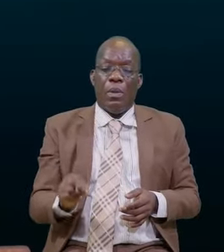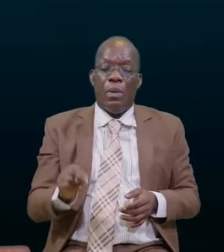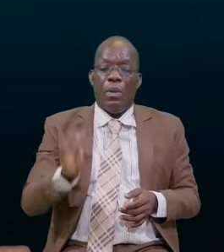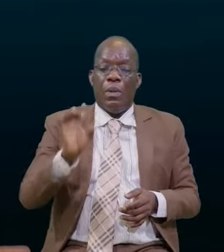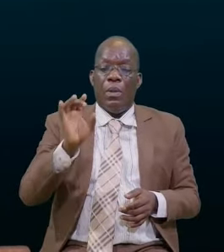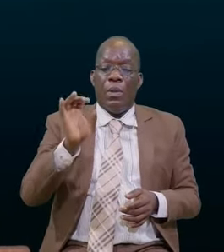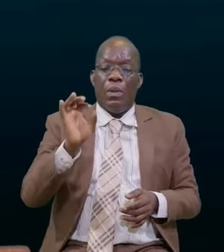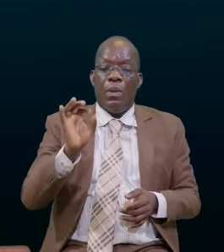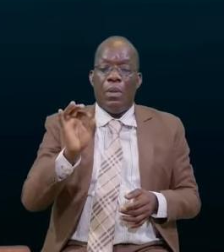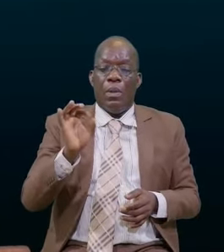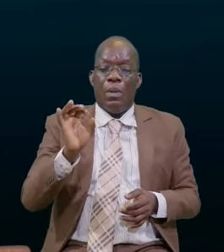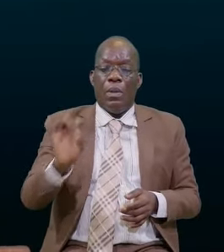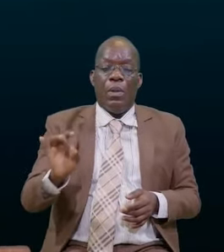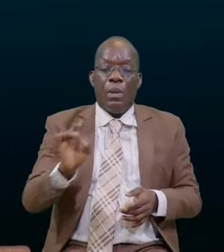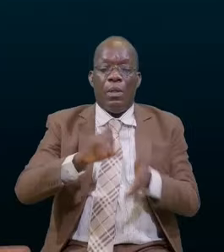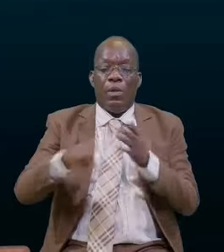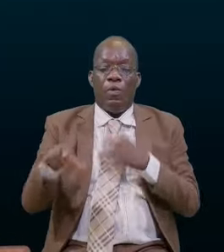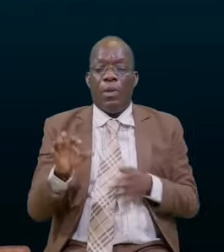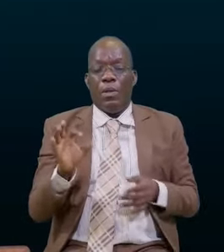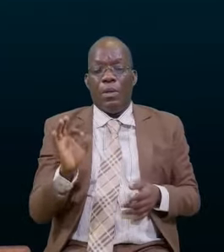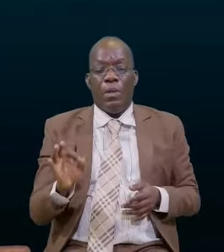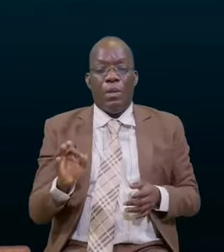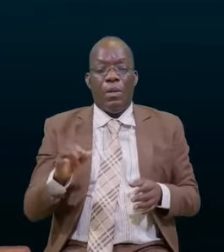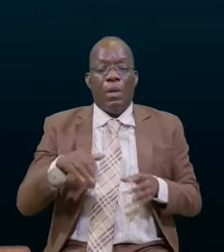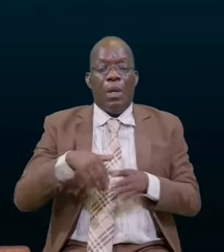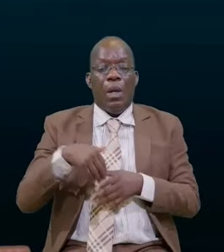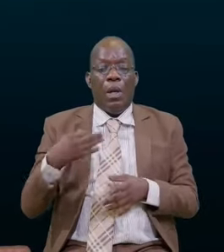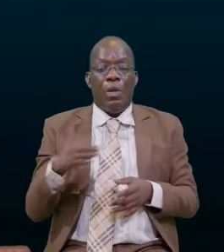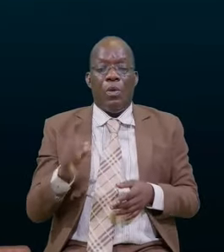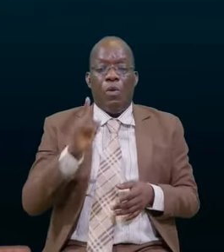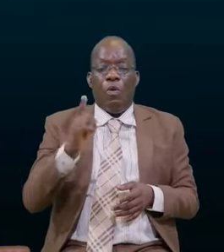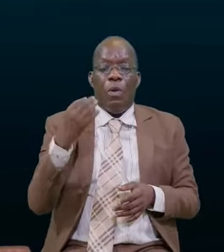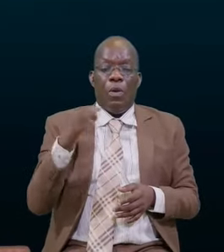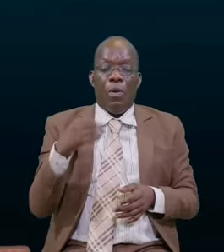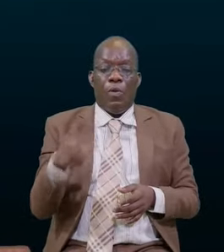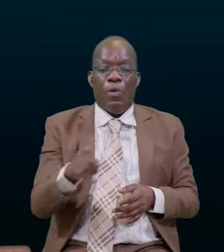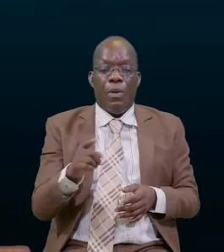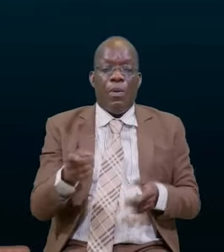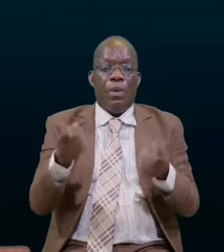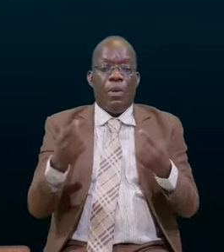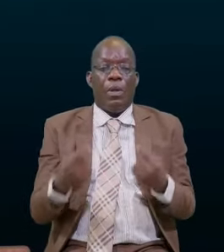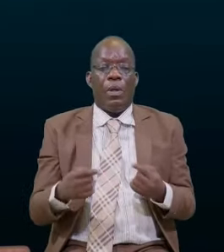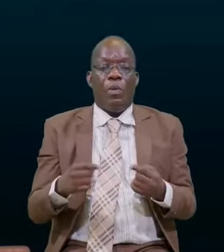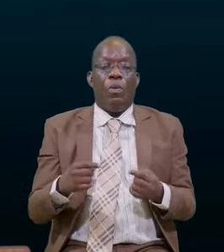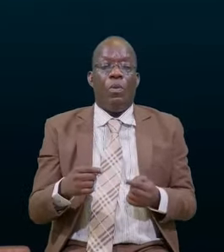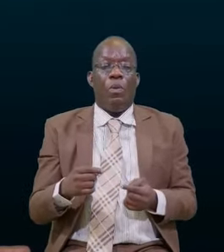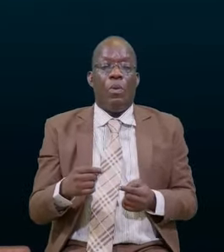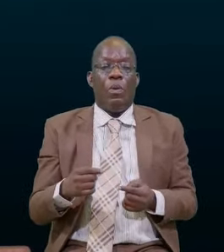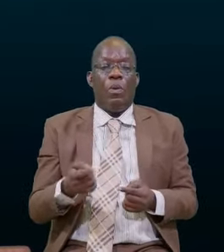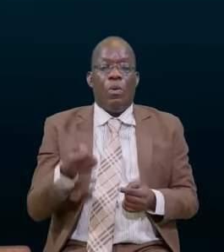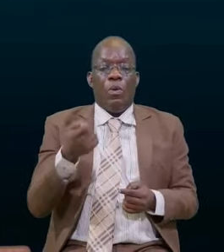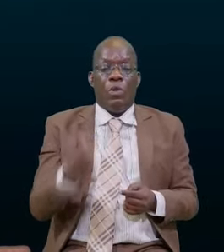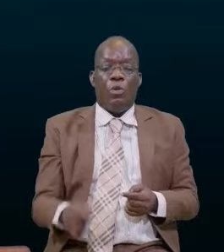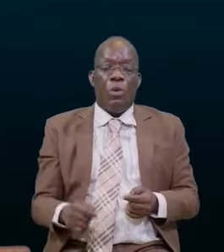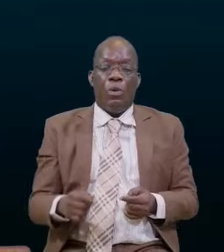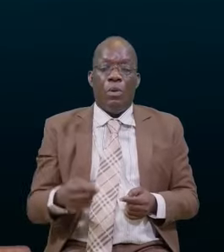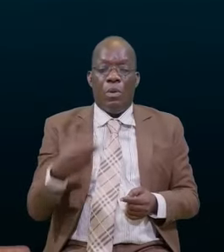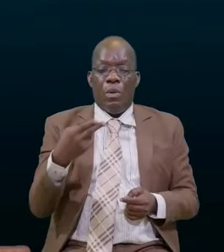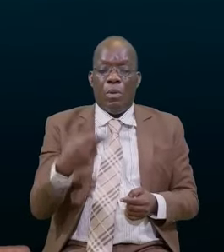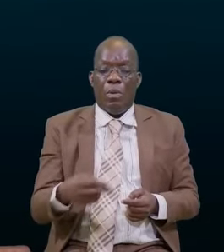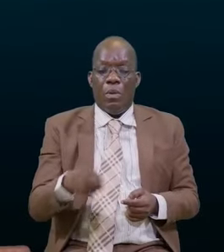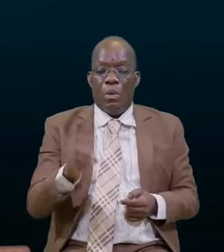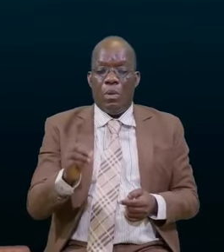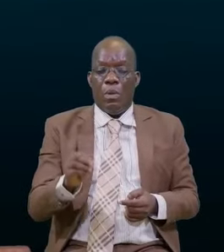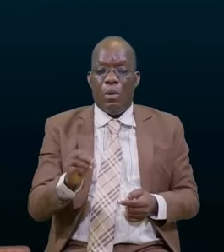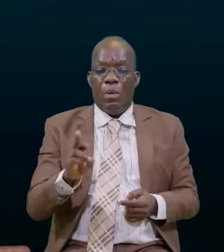Daniel 8:9 and out of one one of them came forth a little horn which was exceedingly